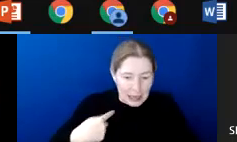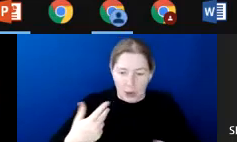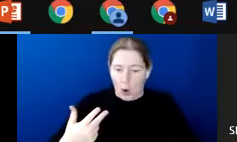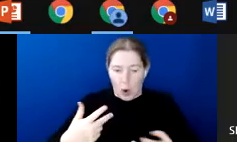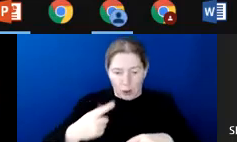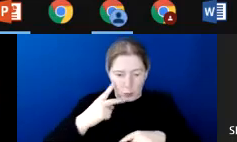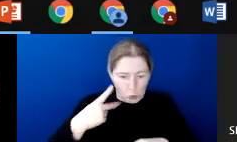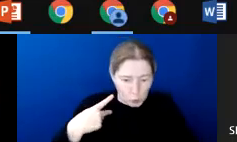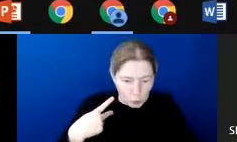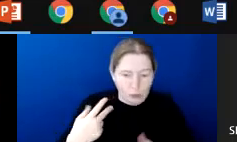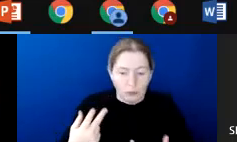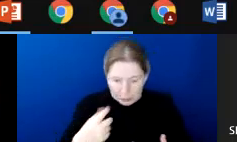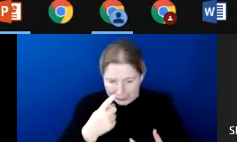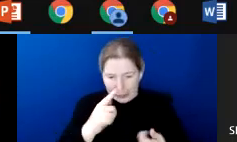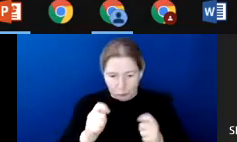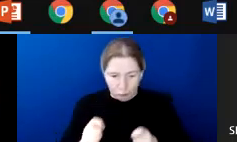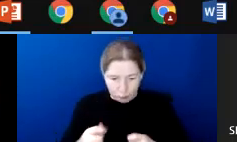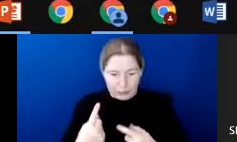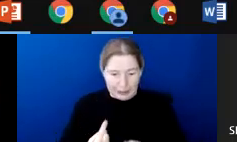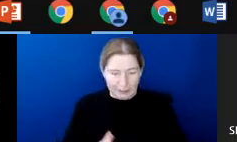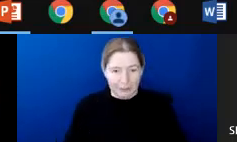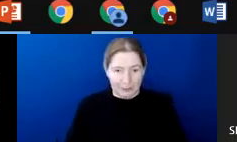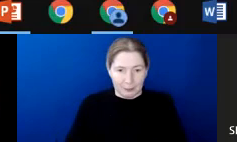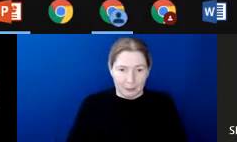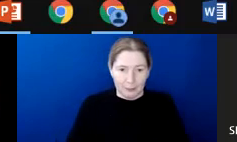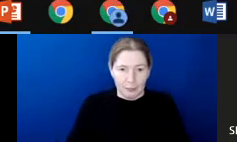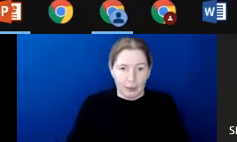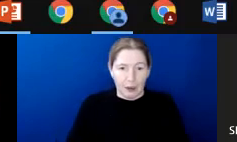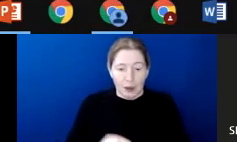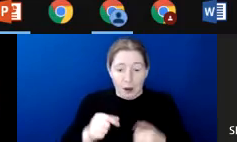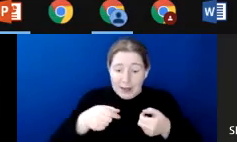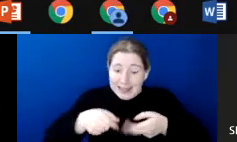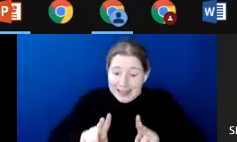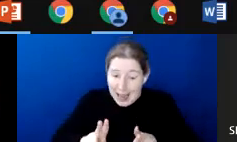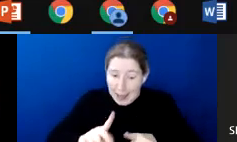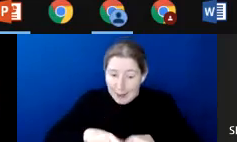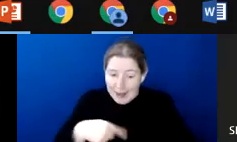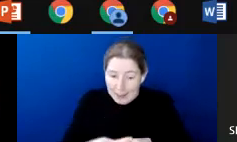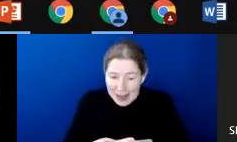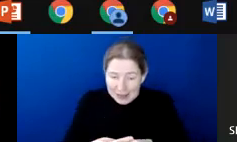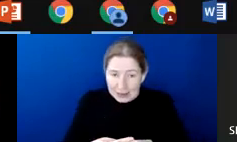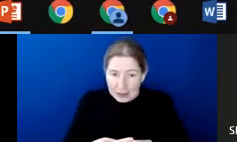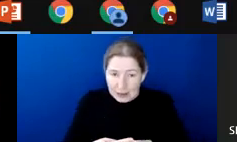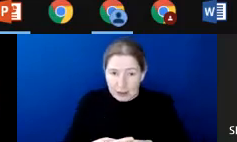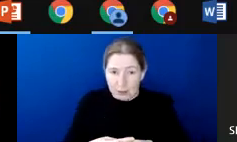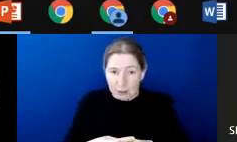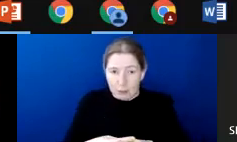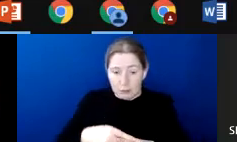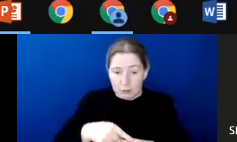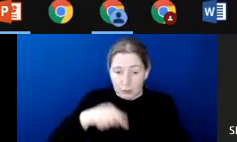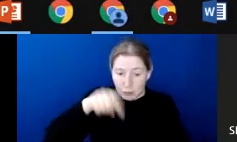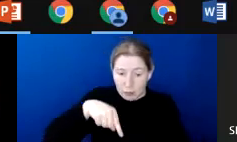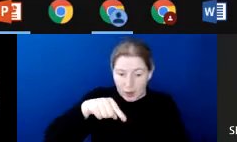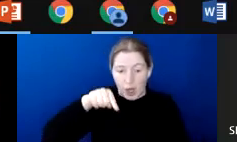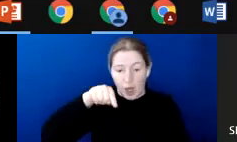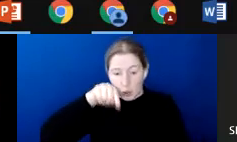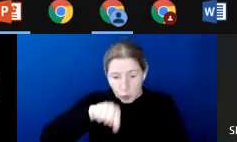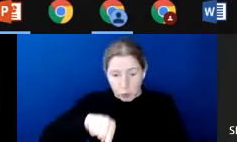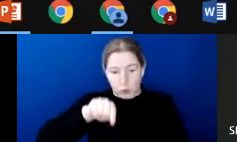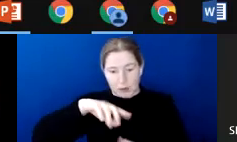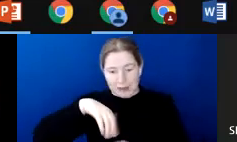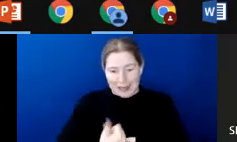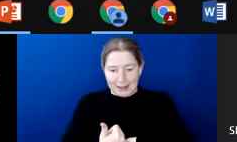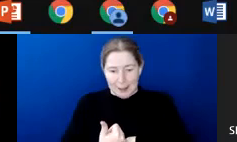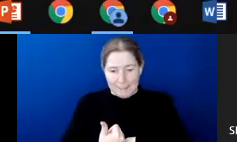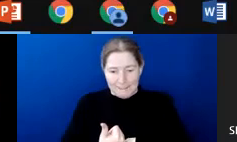January. For the expense types, these are something that you set up, so you define